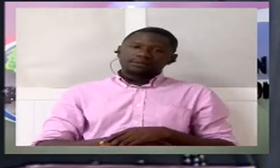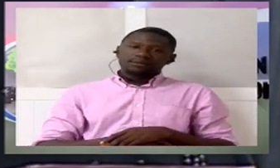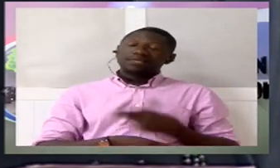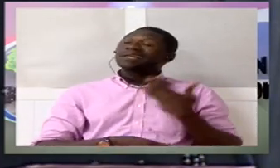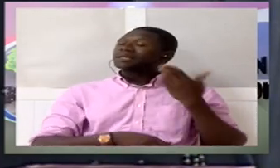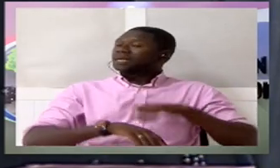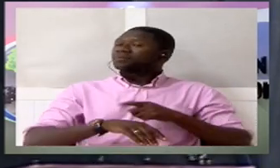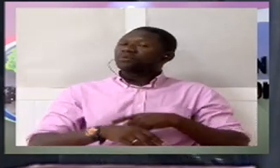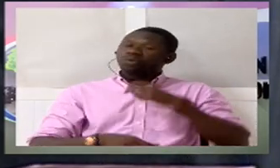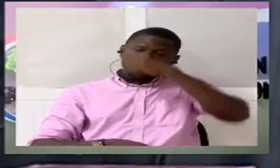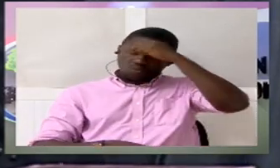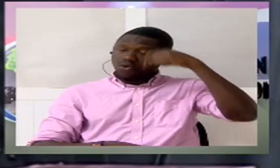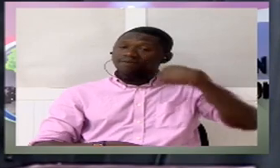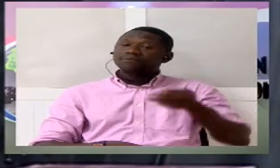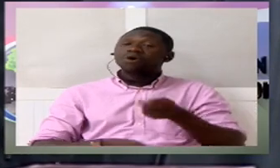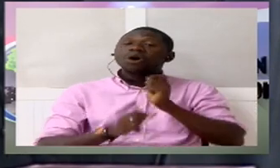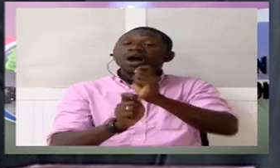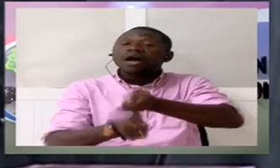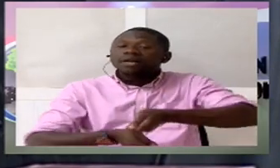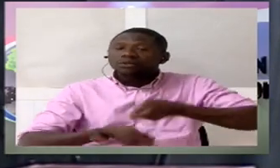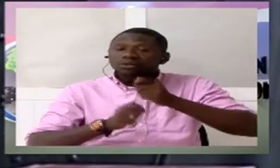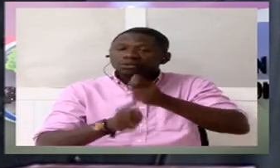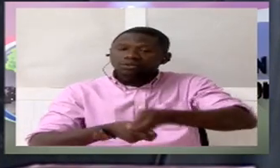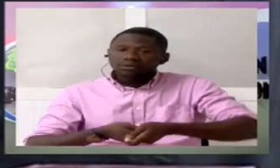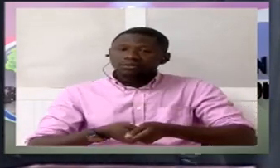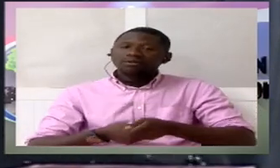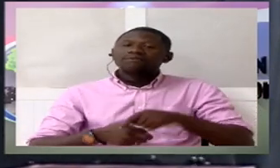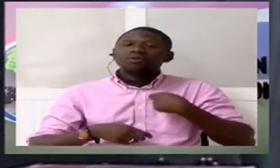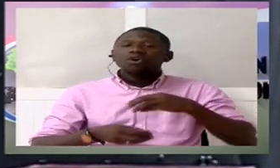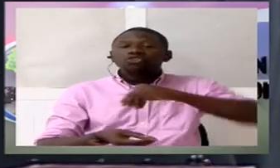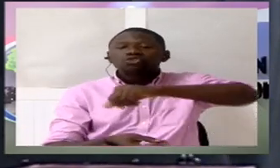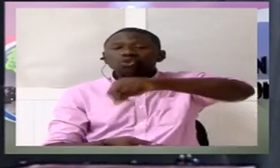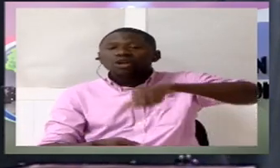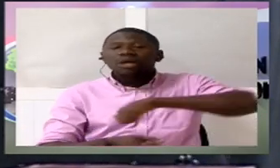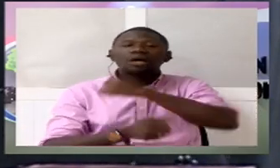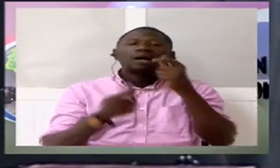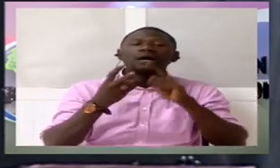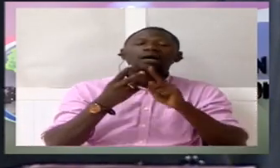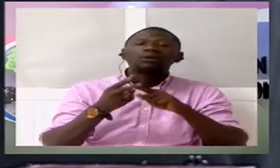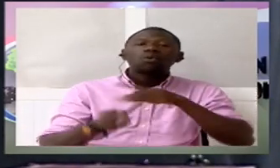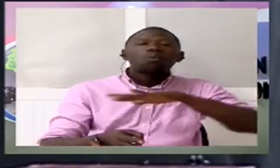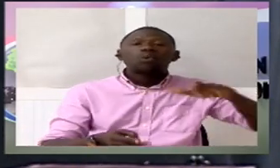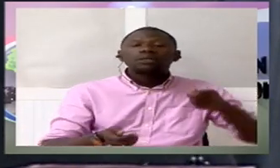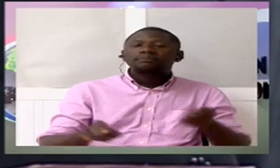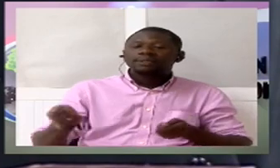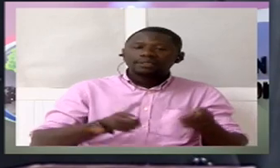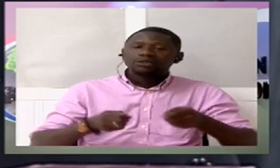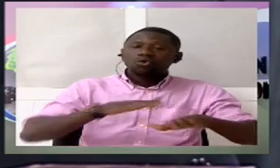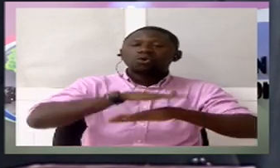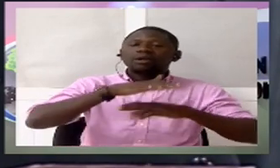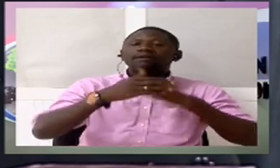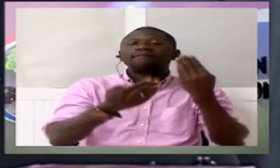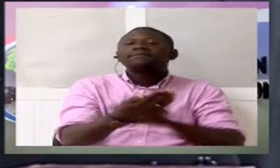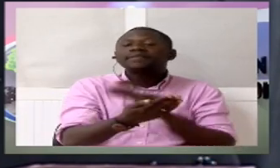agriculture. He said he was working at the agriculture department. Soil and water management. At the soil and water management. Under fisheries. Under